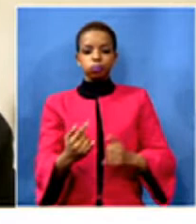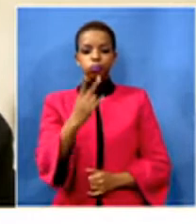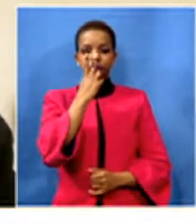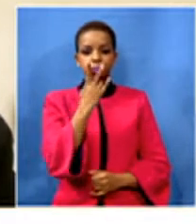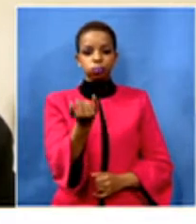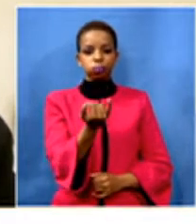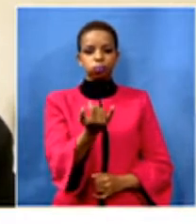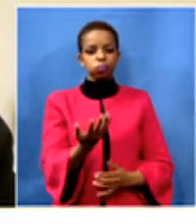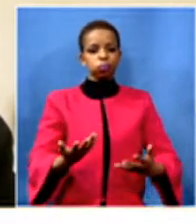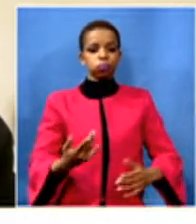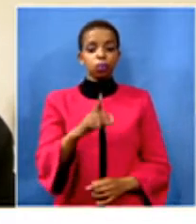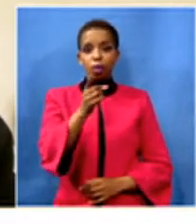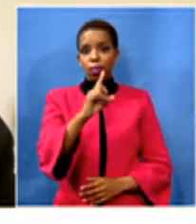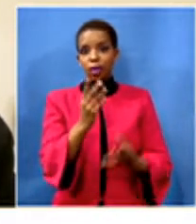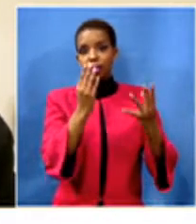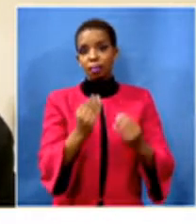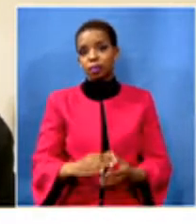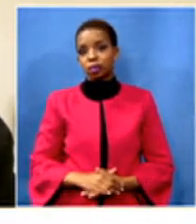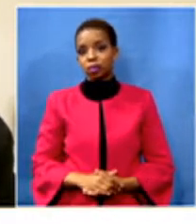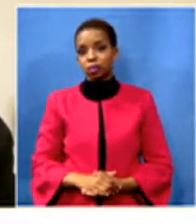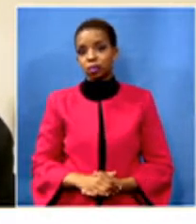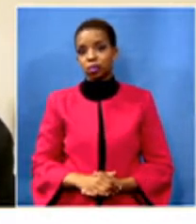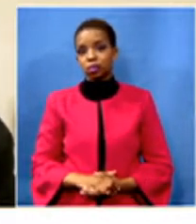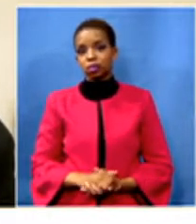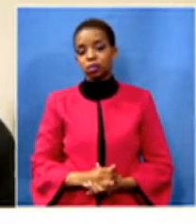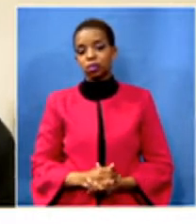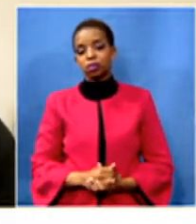mean, what are the numbers like?